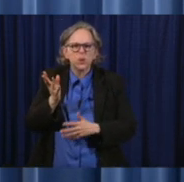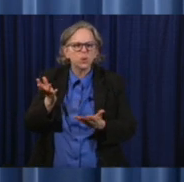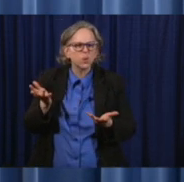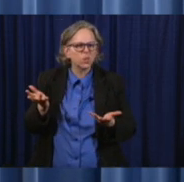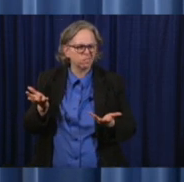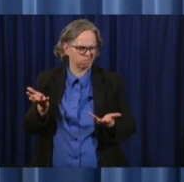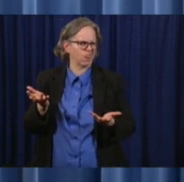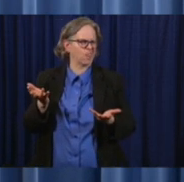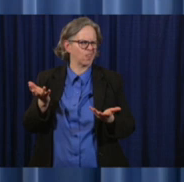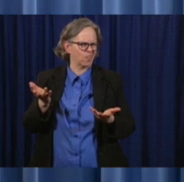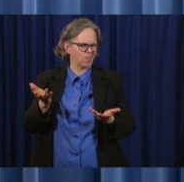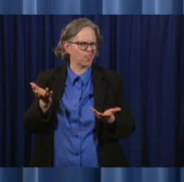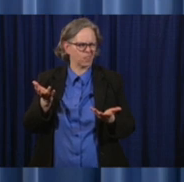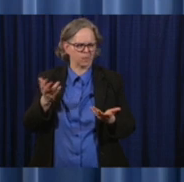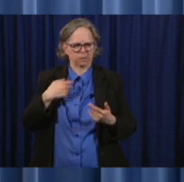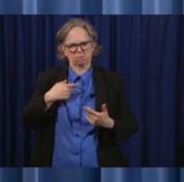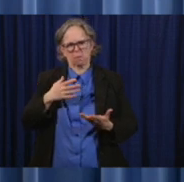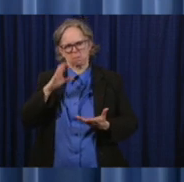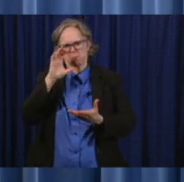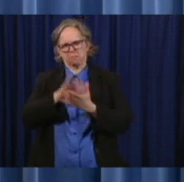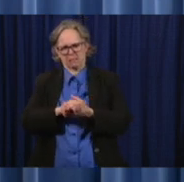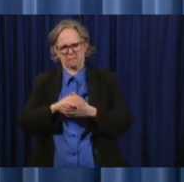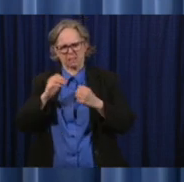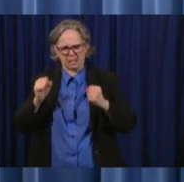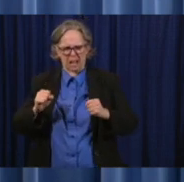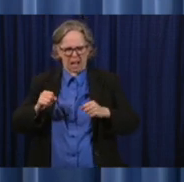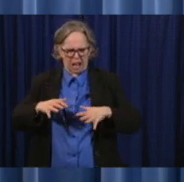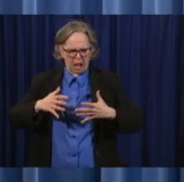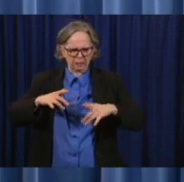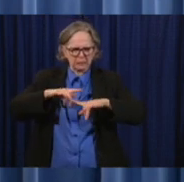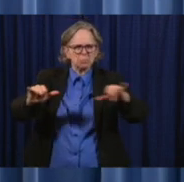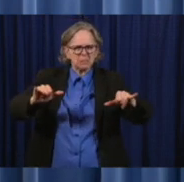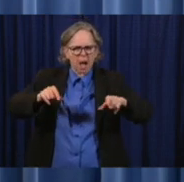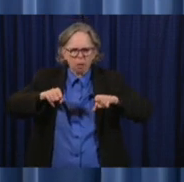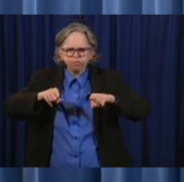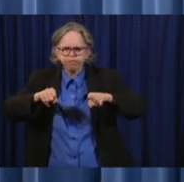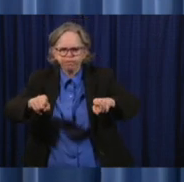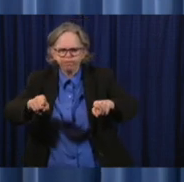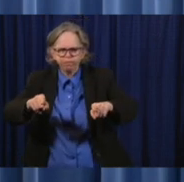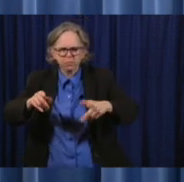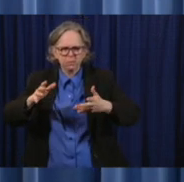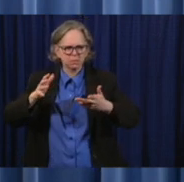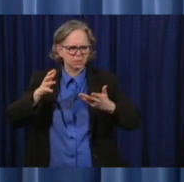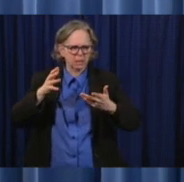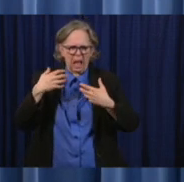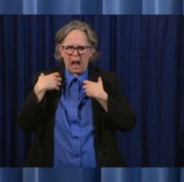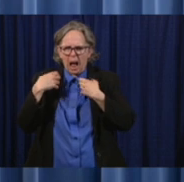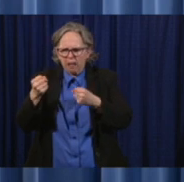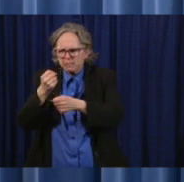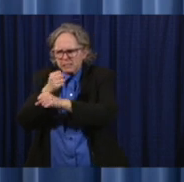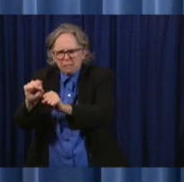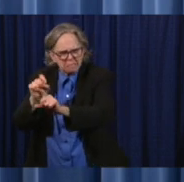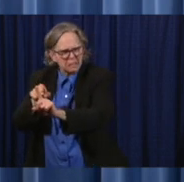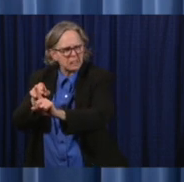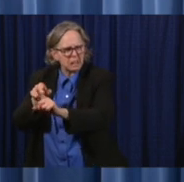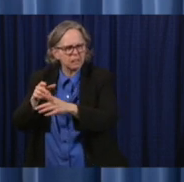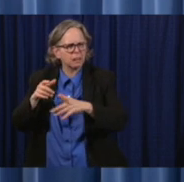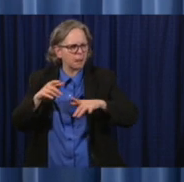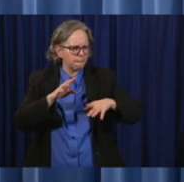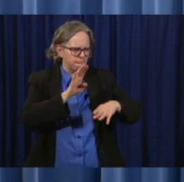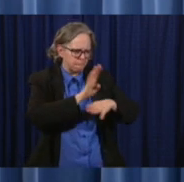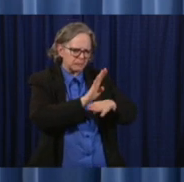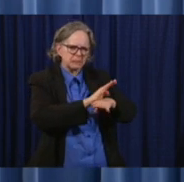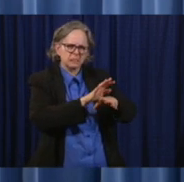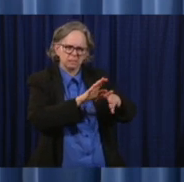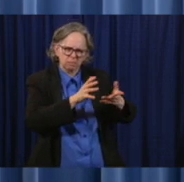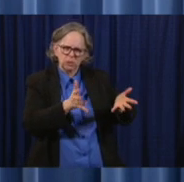you know, we can do two things at once, and that we can focus on health, and we could at the same time focus on trying